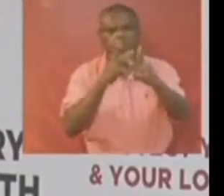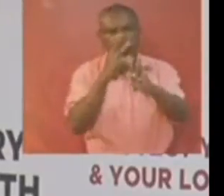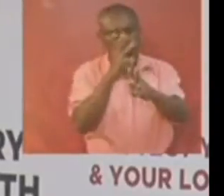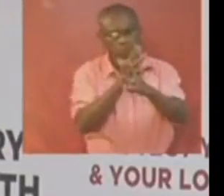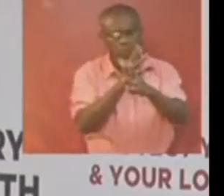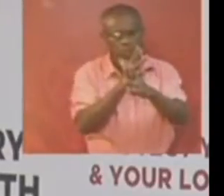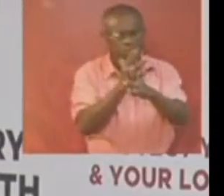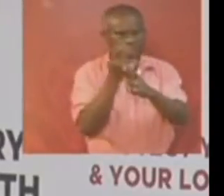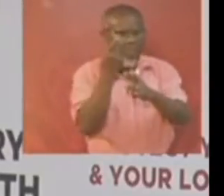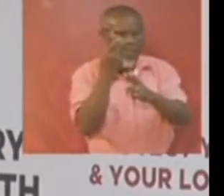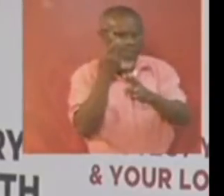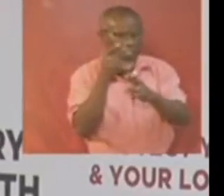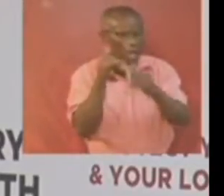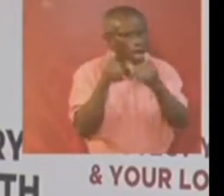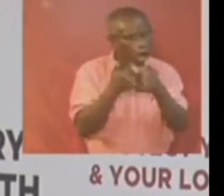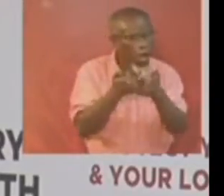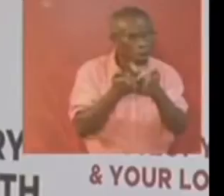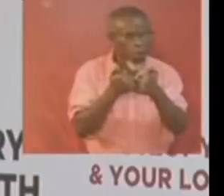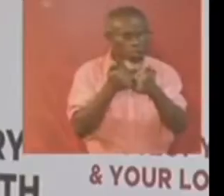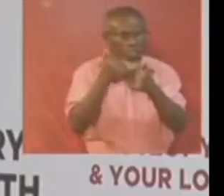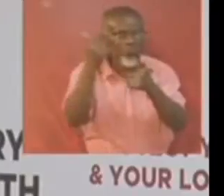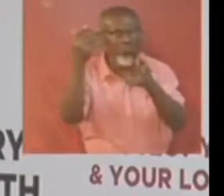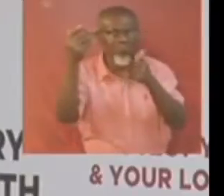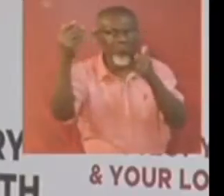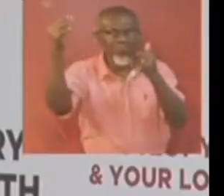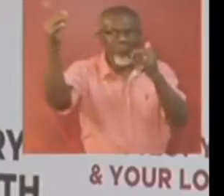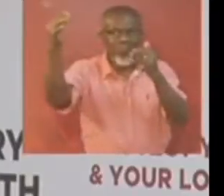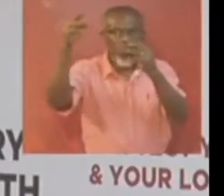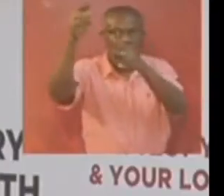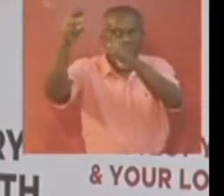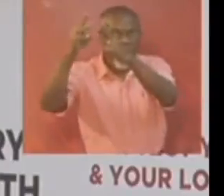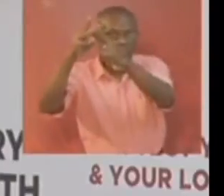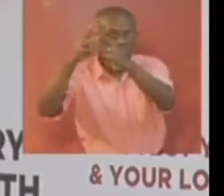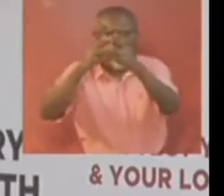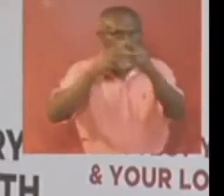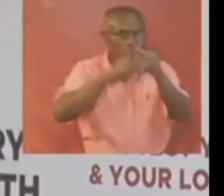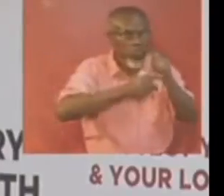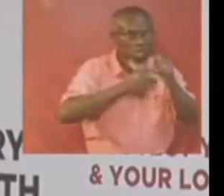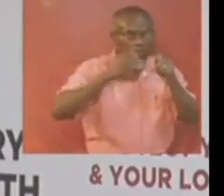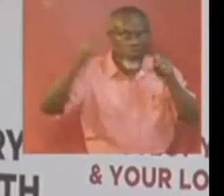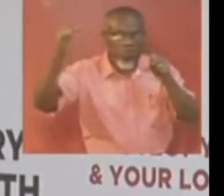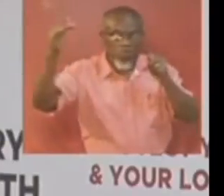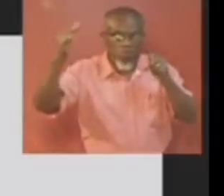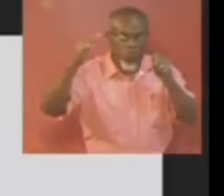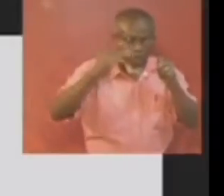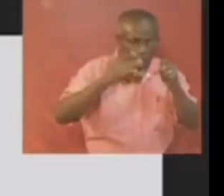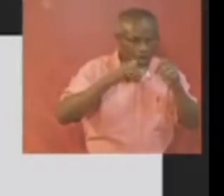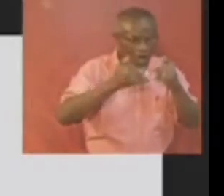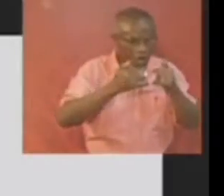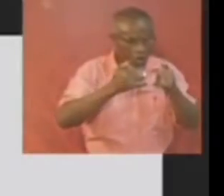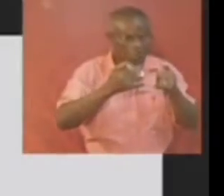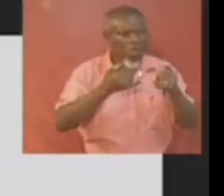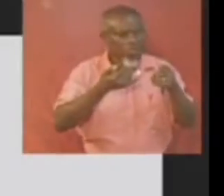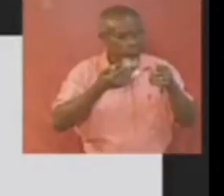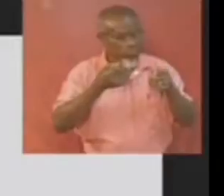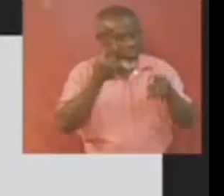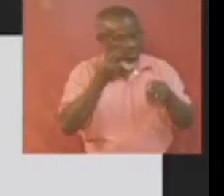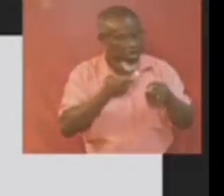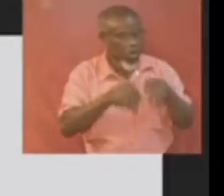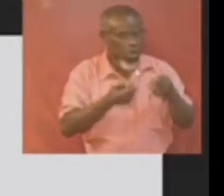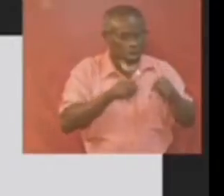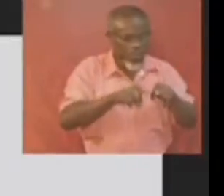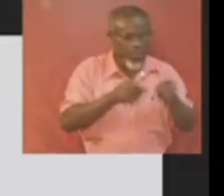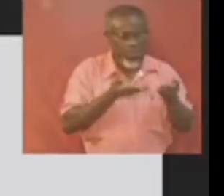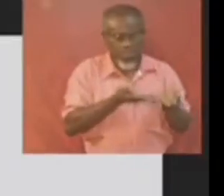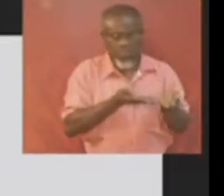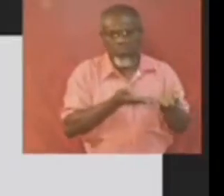that trickles all the way down to our personal responsibility. So I'm going to ask that we put up the slides that I've provided. So we're going to